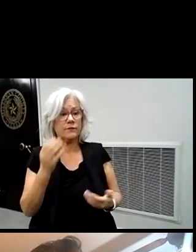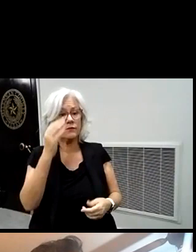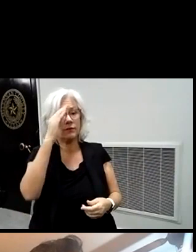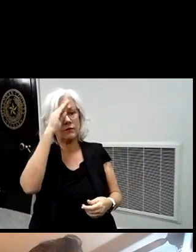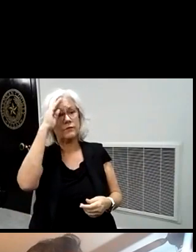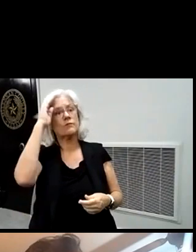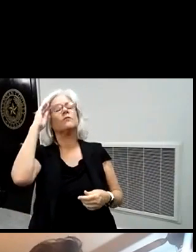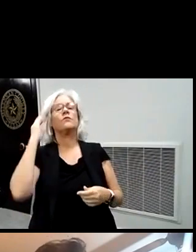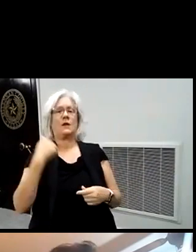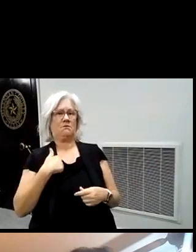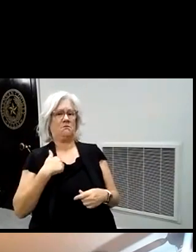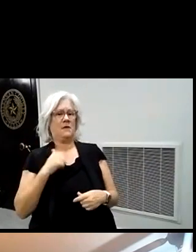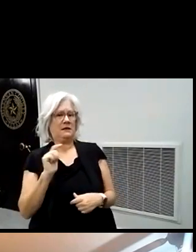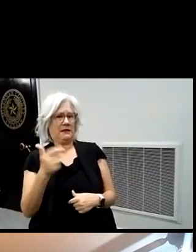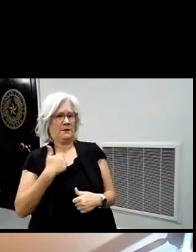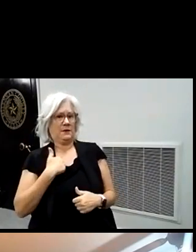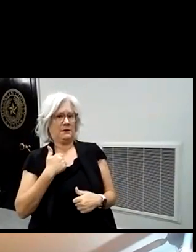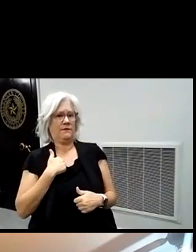I'll second.